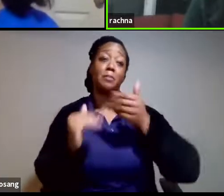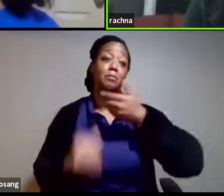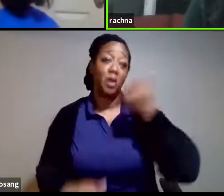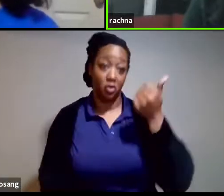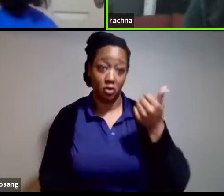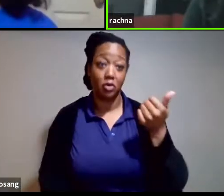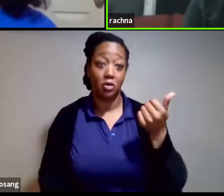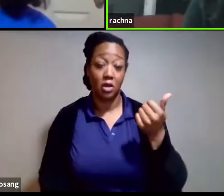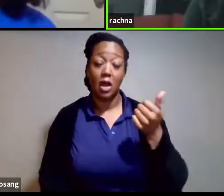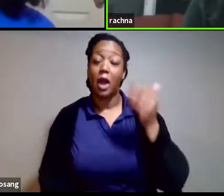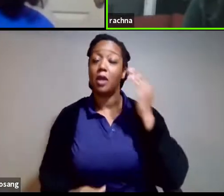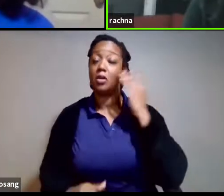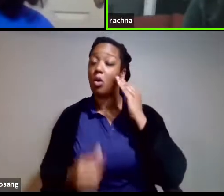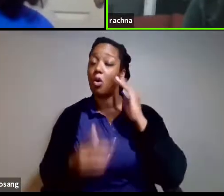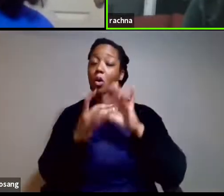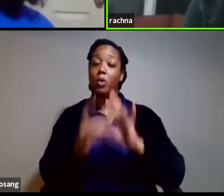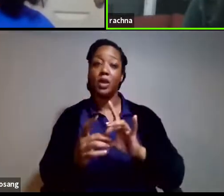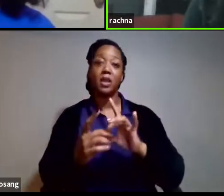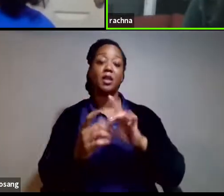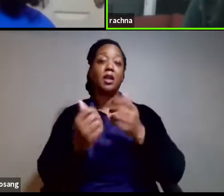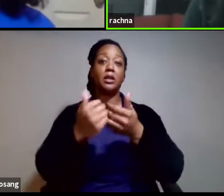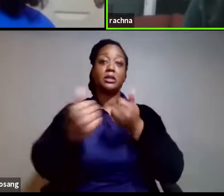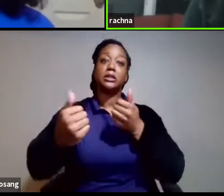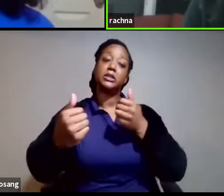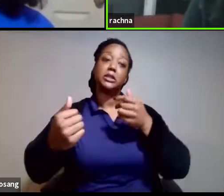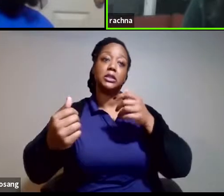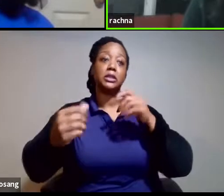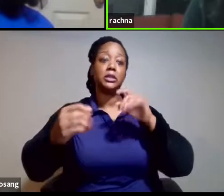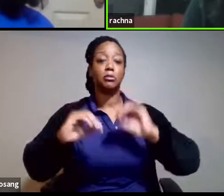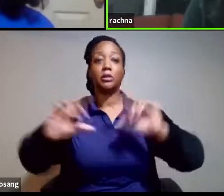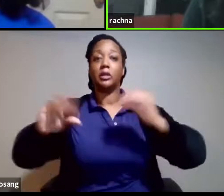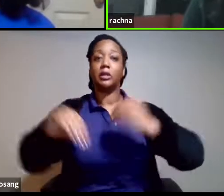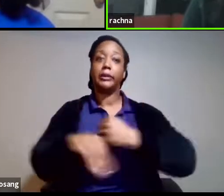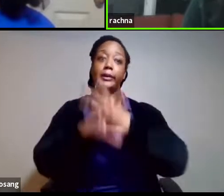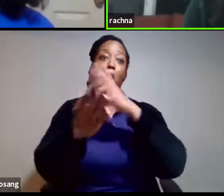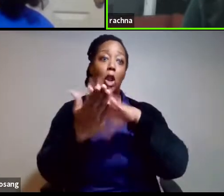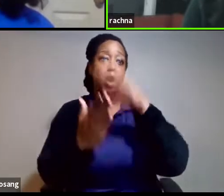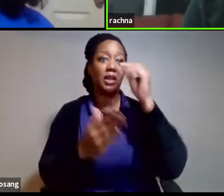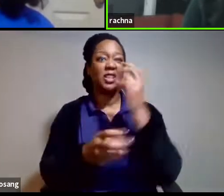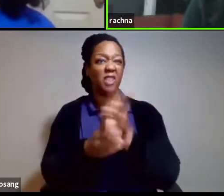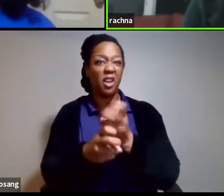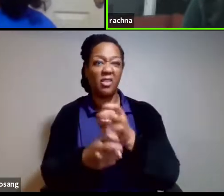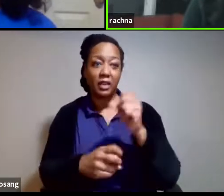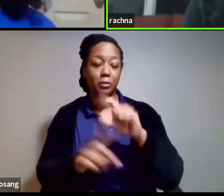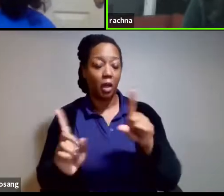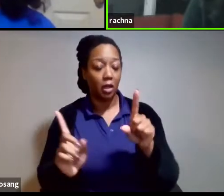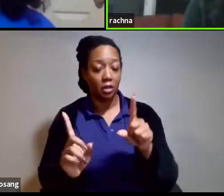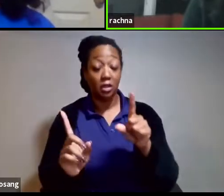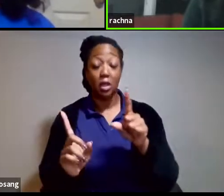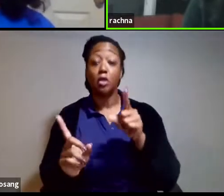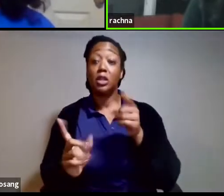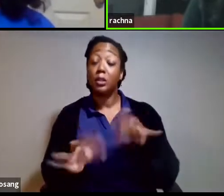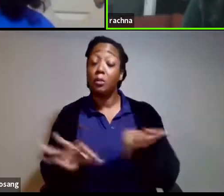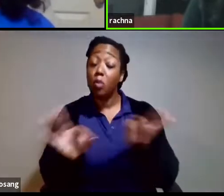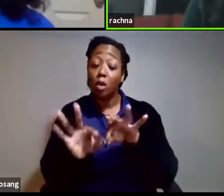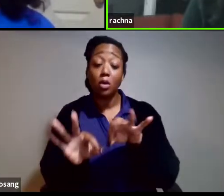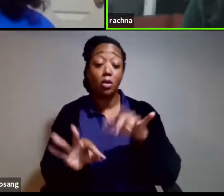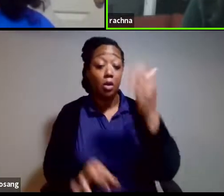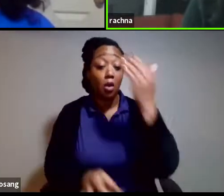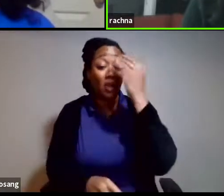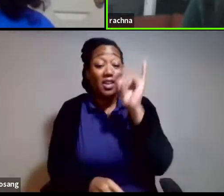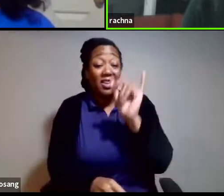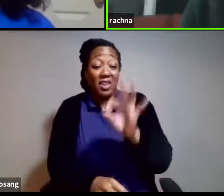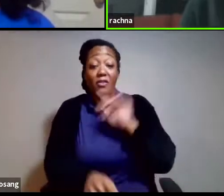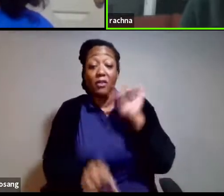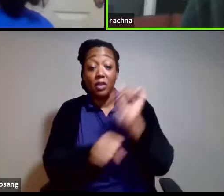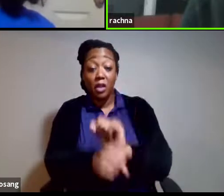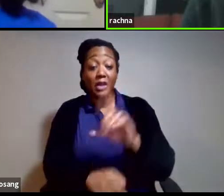but you want to know if it is dyslexia, what processing issue